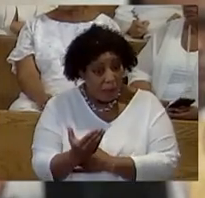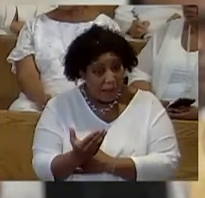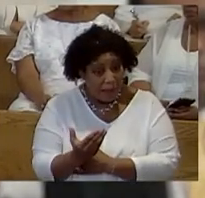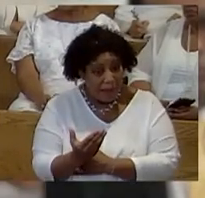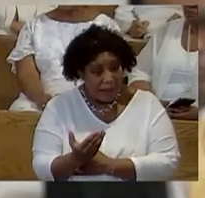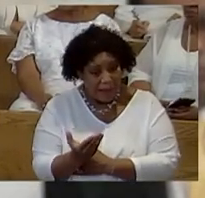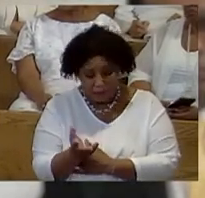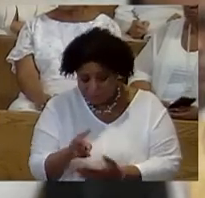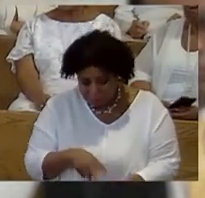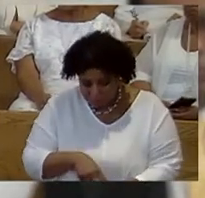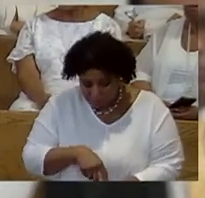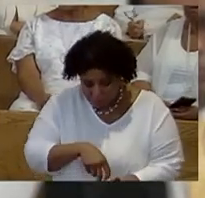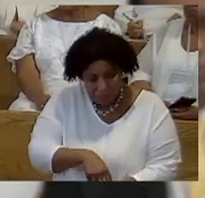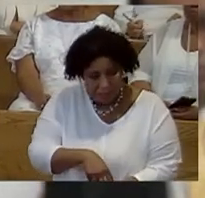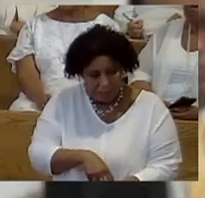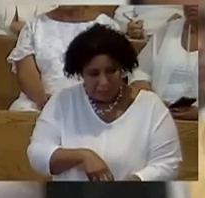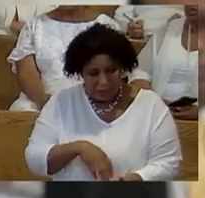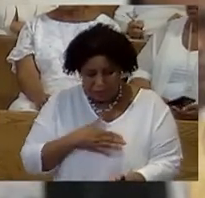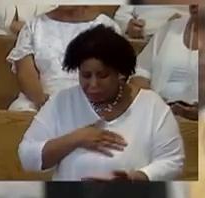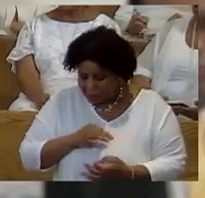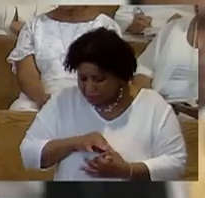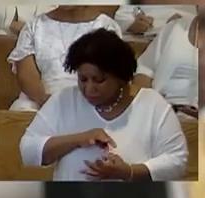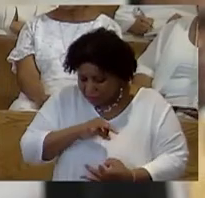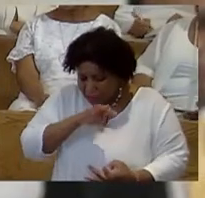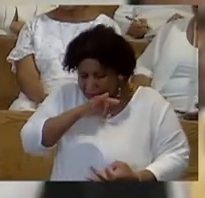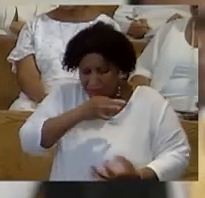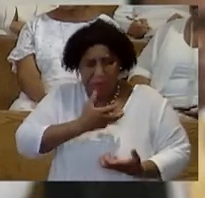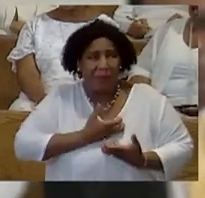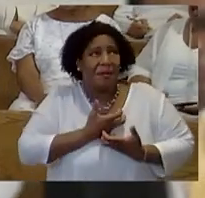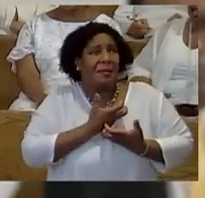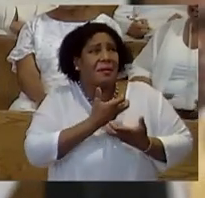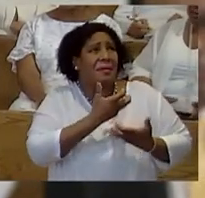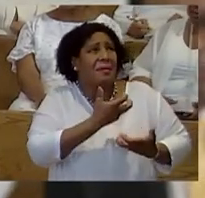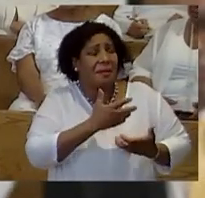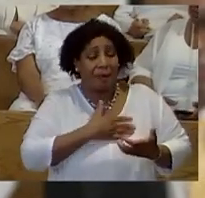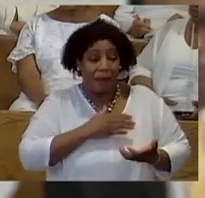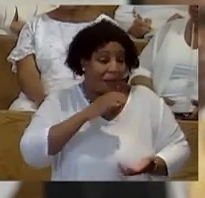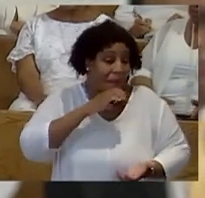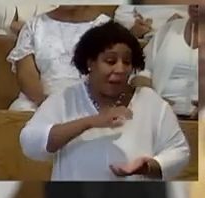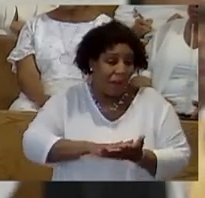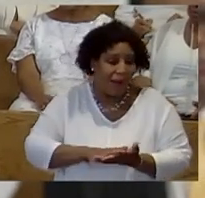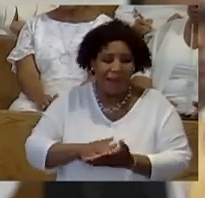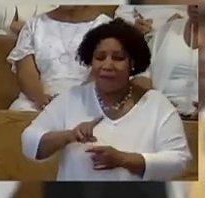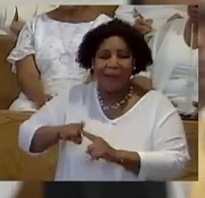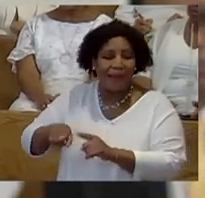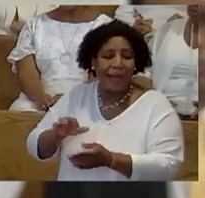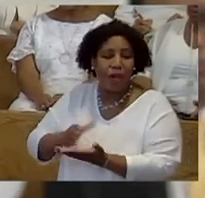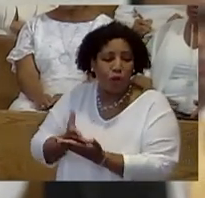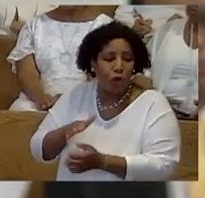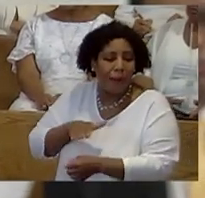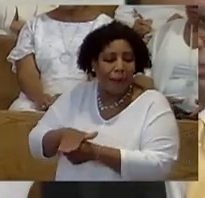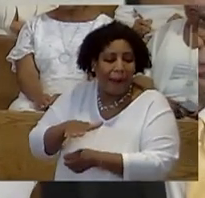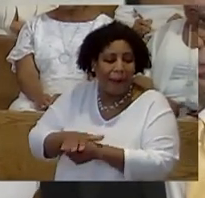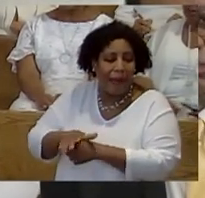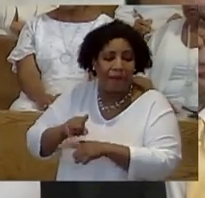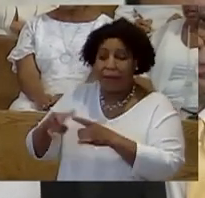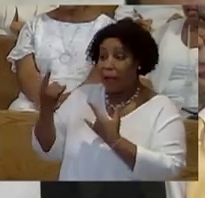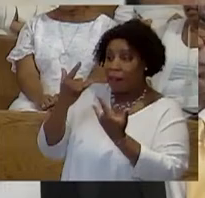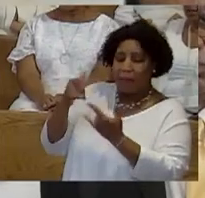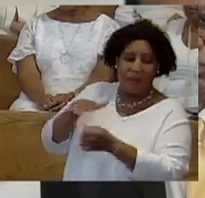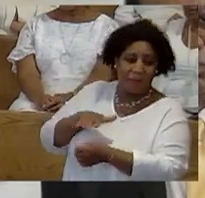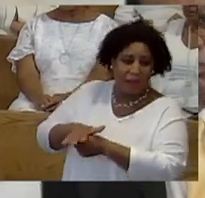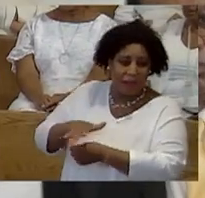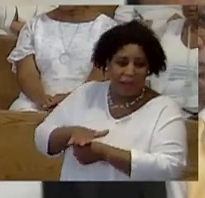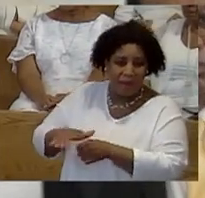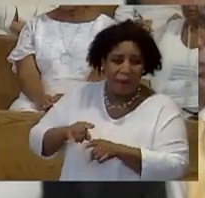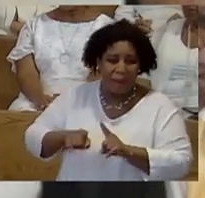down on my knees and my soul cries out, my wife can't cook me enough. She can't love me enough. But